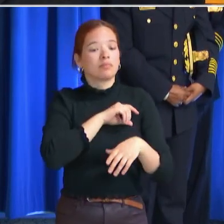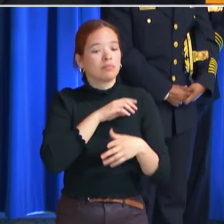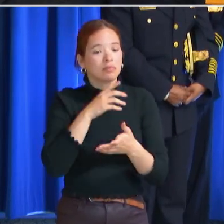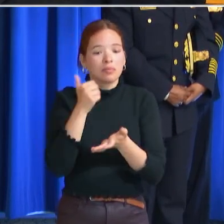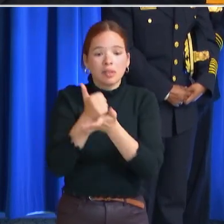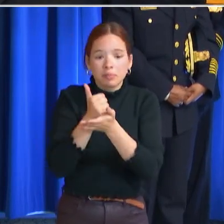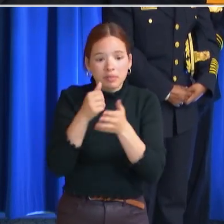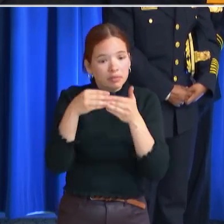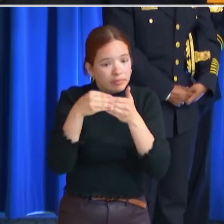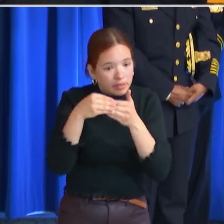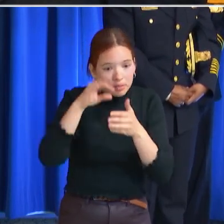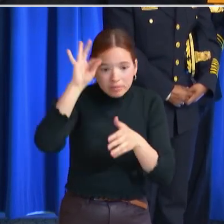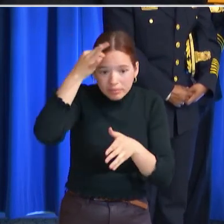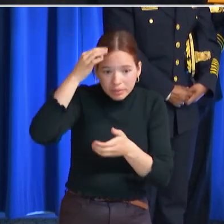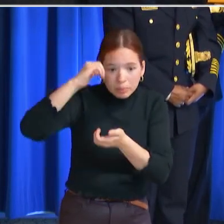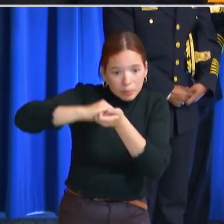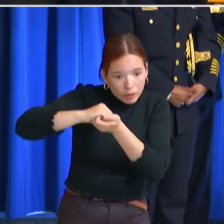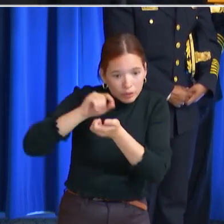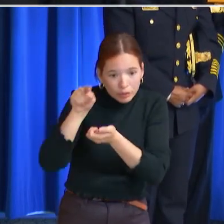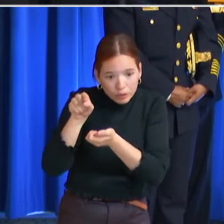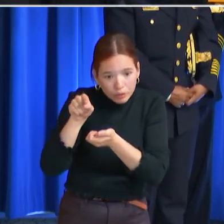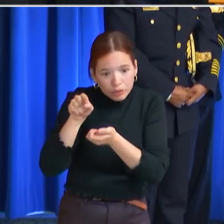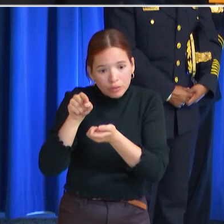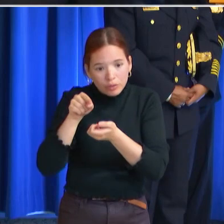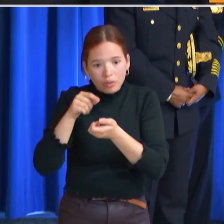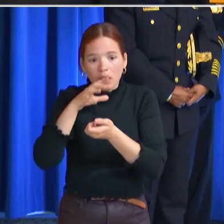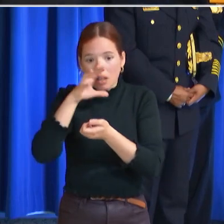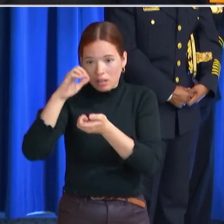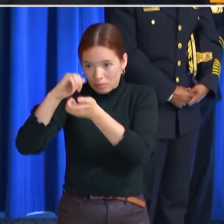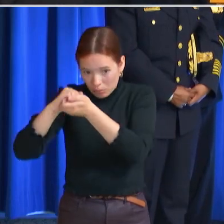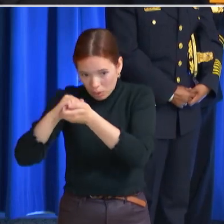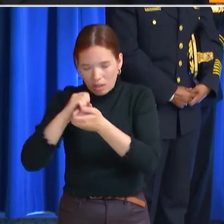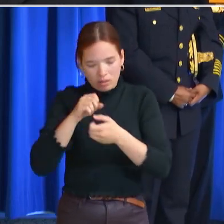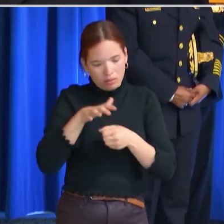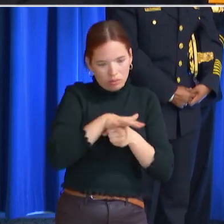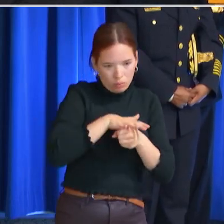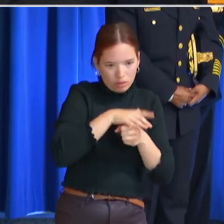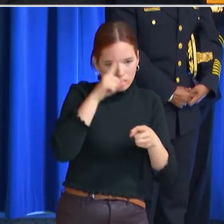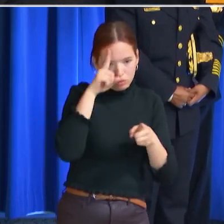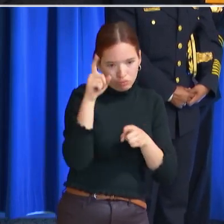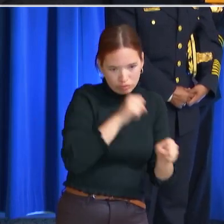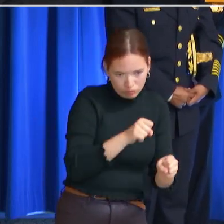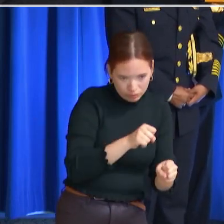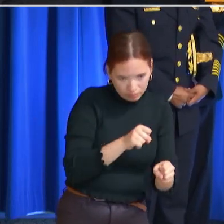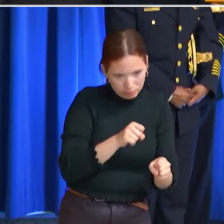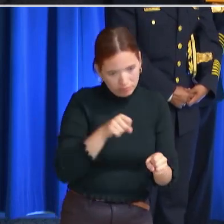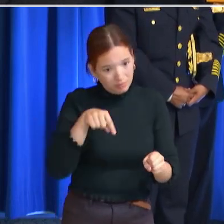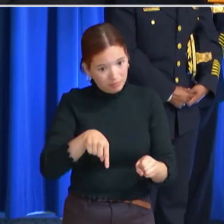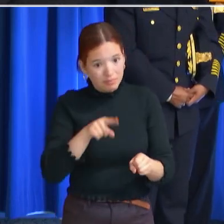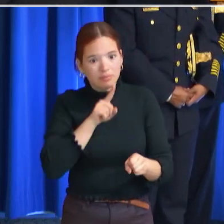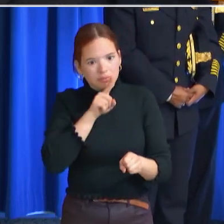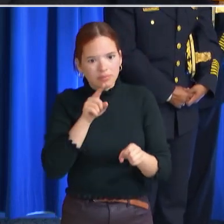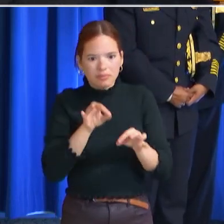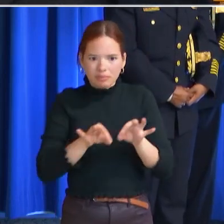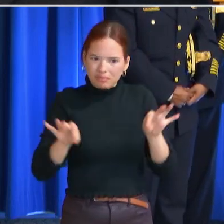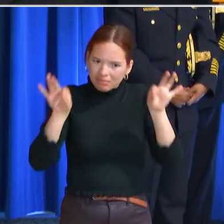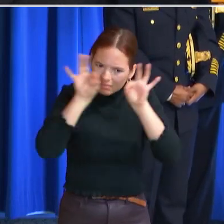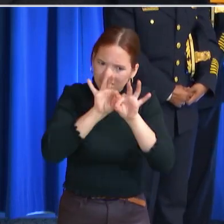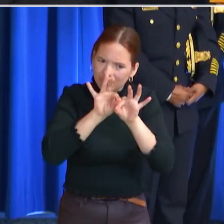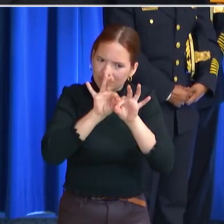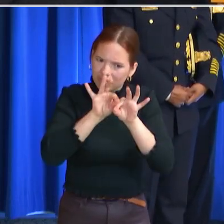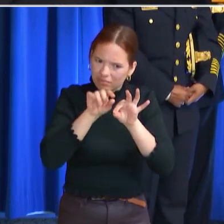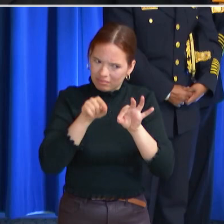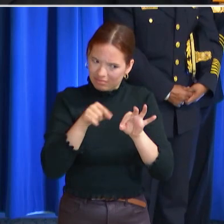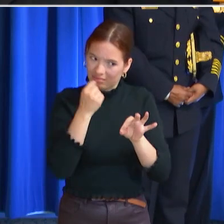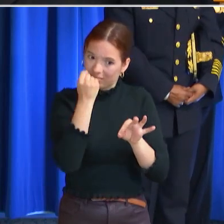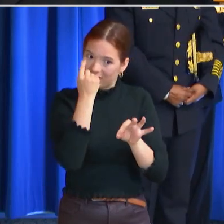partners in local strategies as well. So this is a unique job. We know if